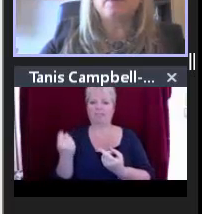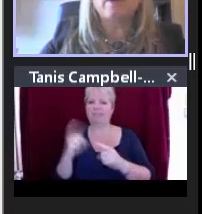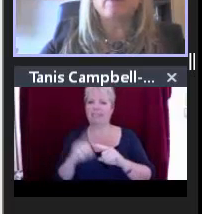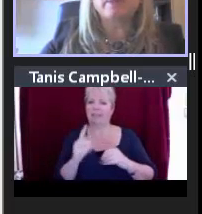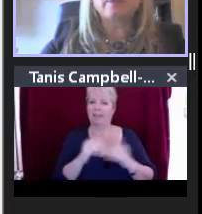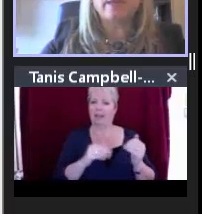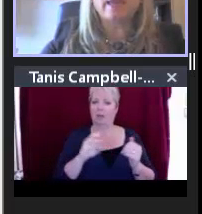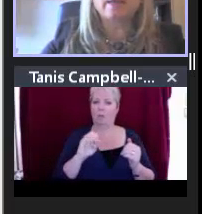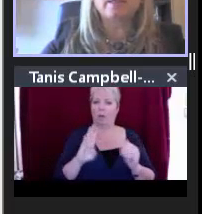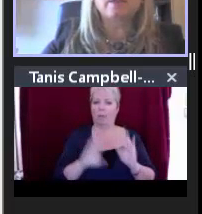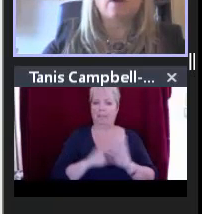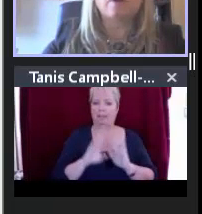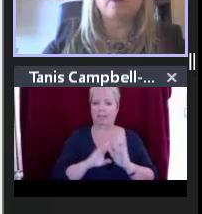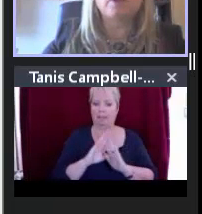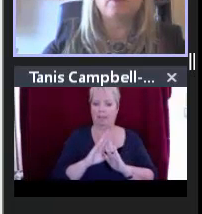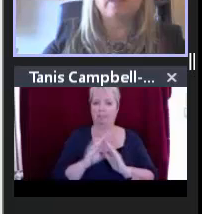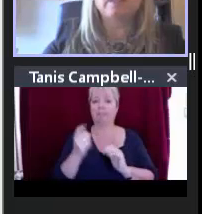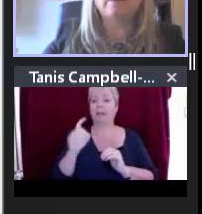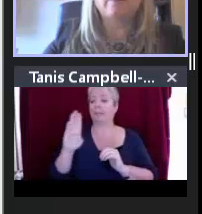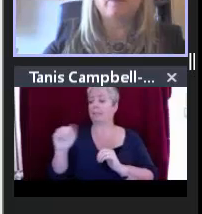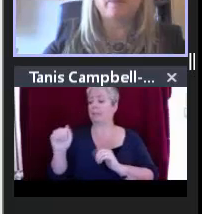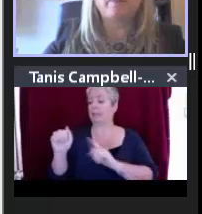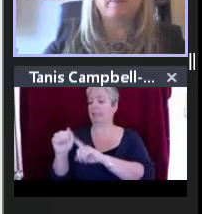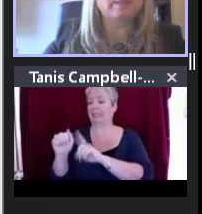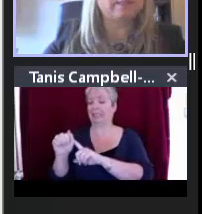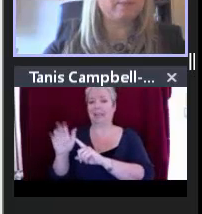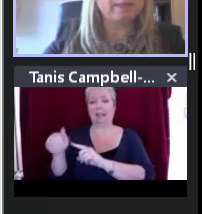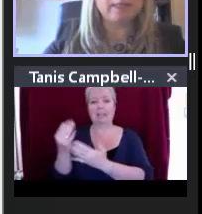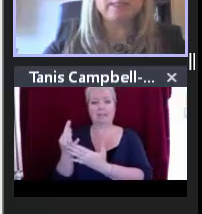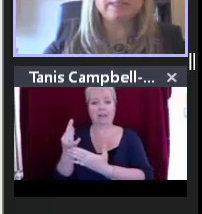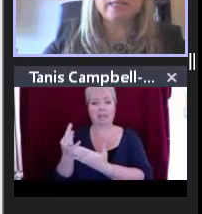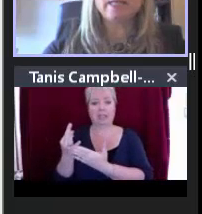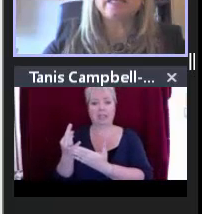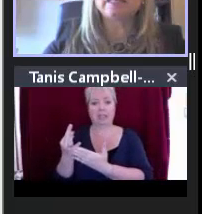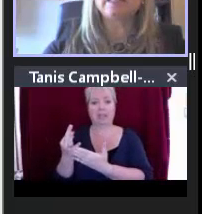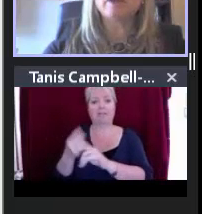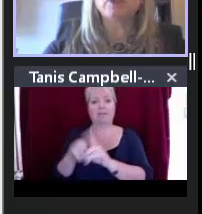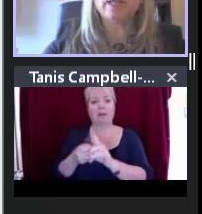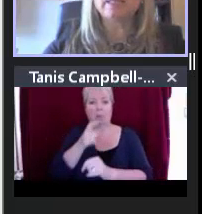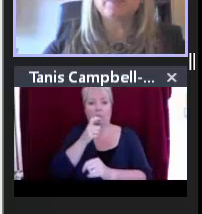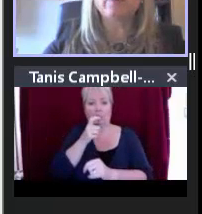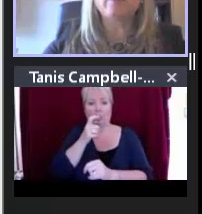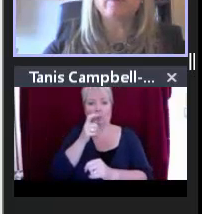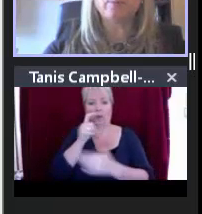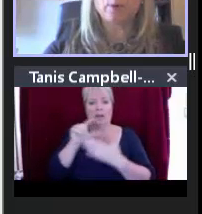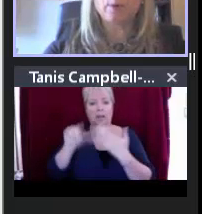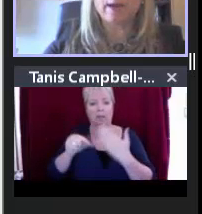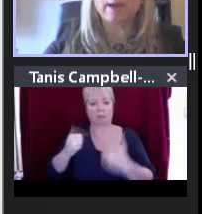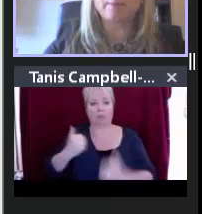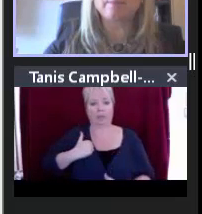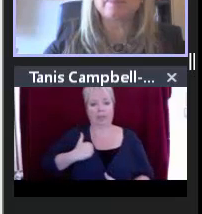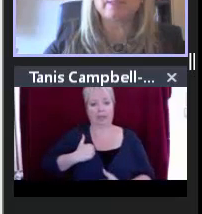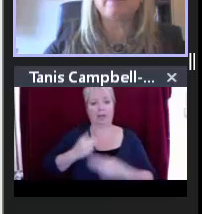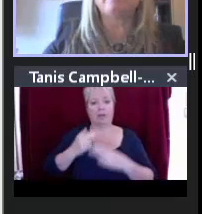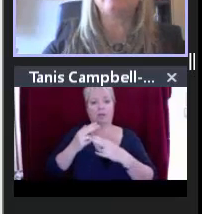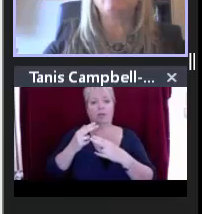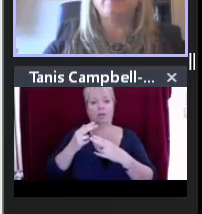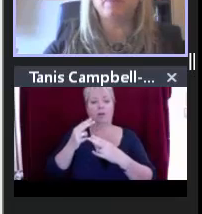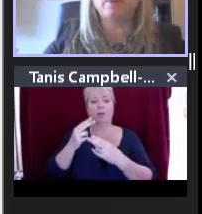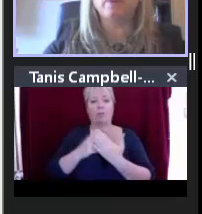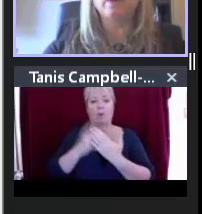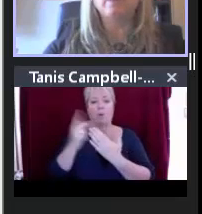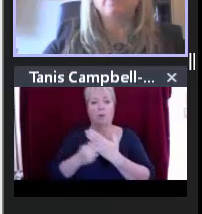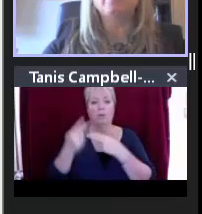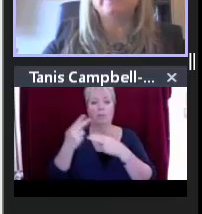funded through Government of Canada Opportunities Fund for People with Disabilities, it's a specialized program specifically